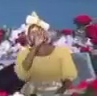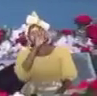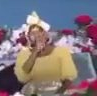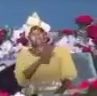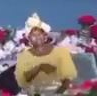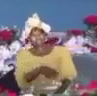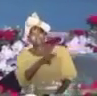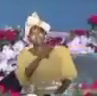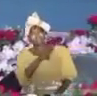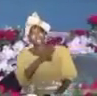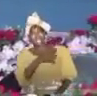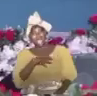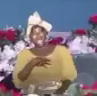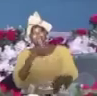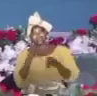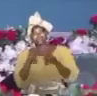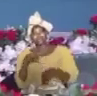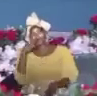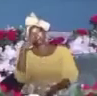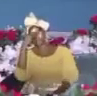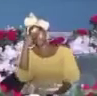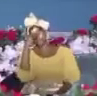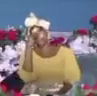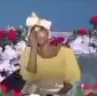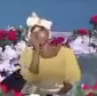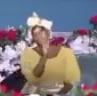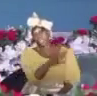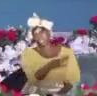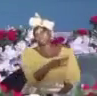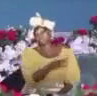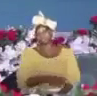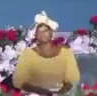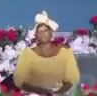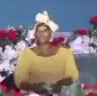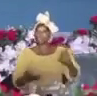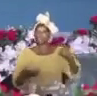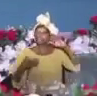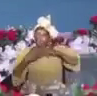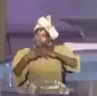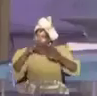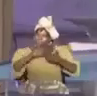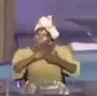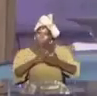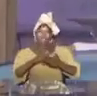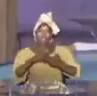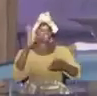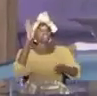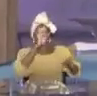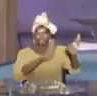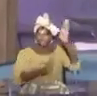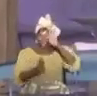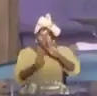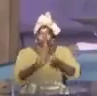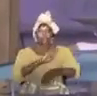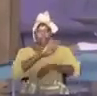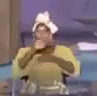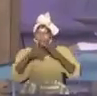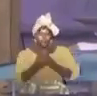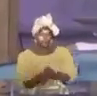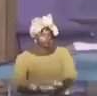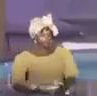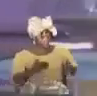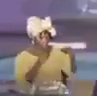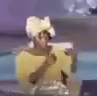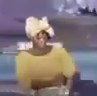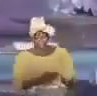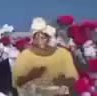He became a man who was left for dead, troubled on every side. And the only thing Job